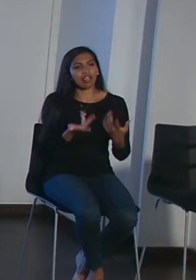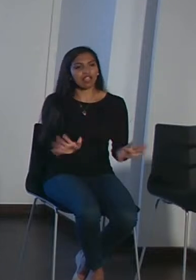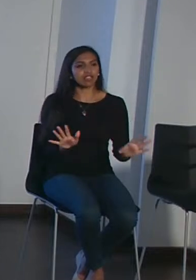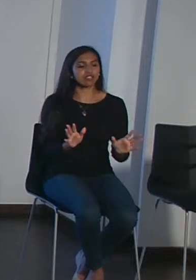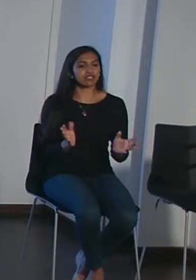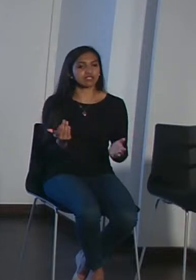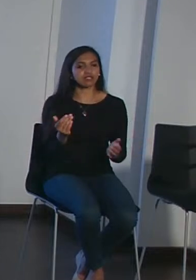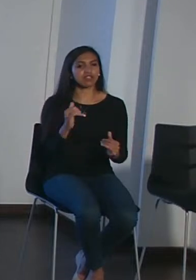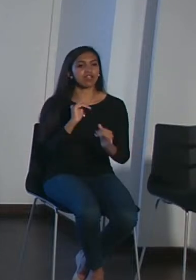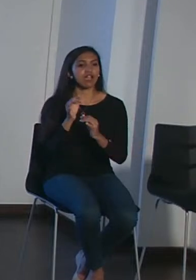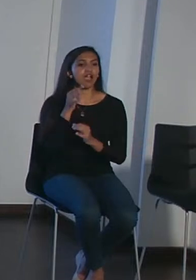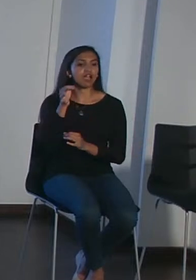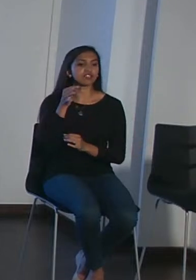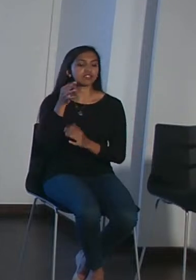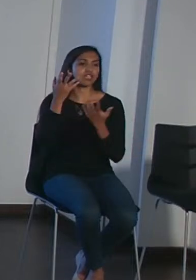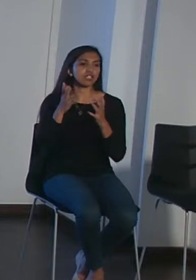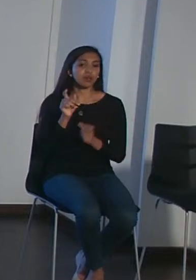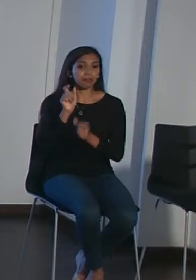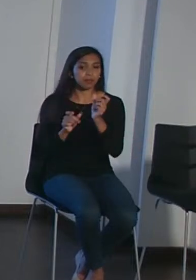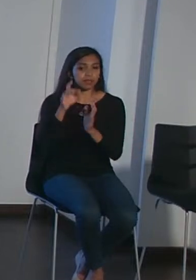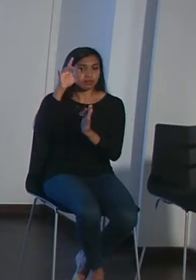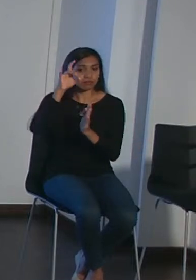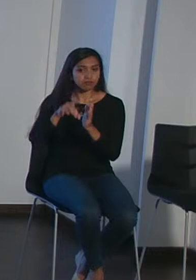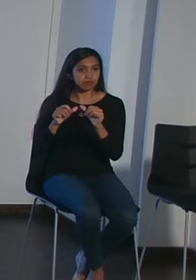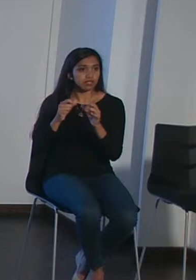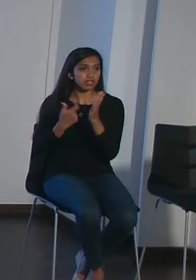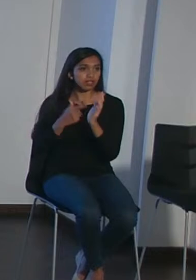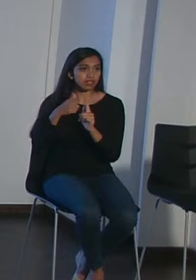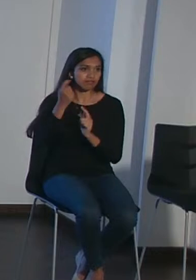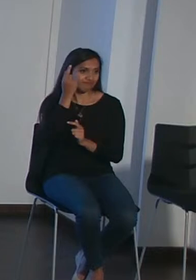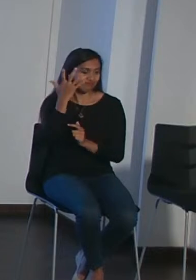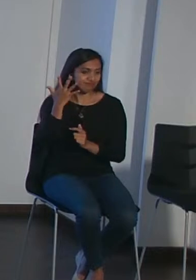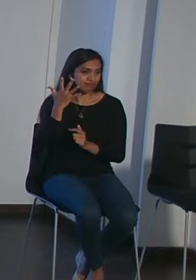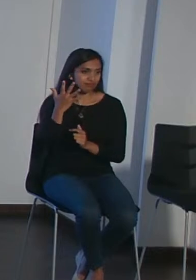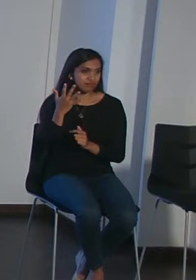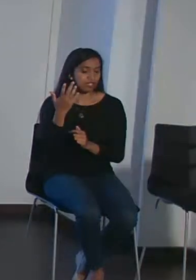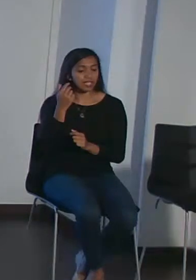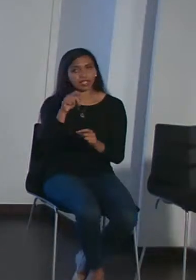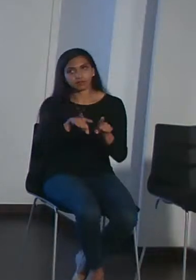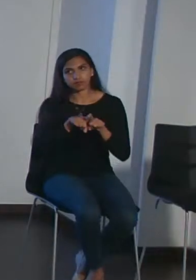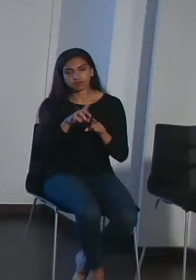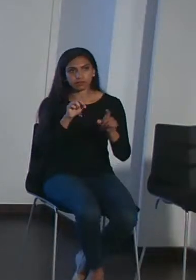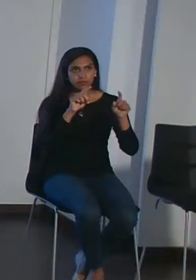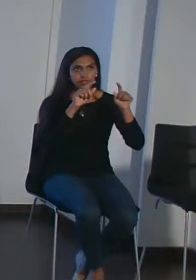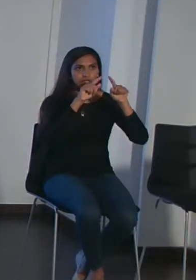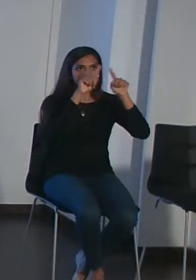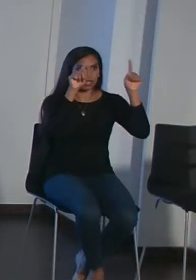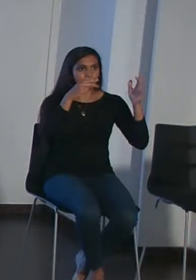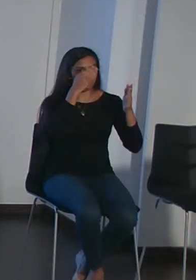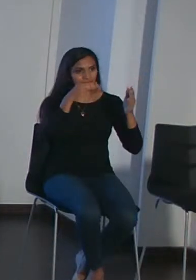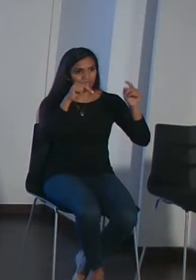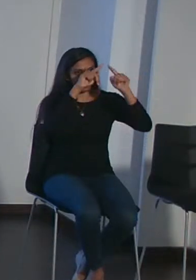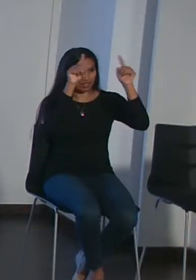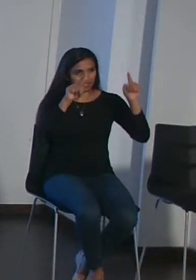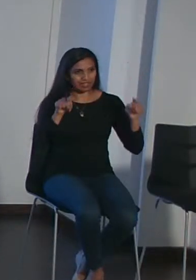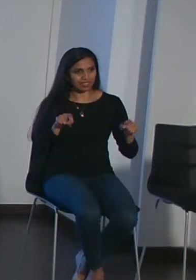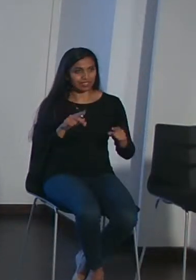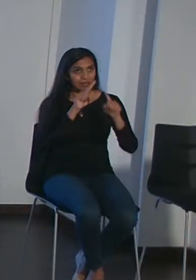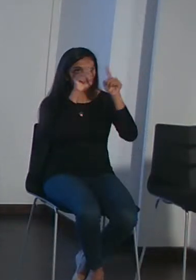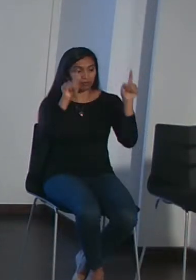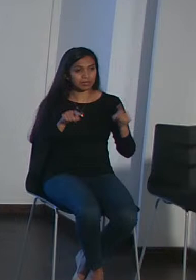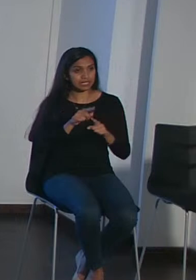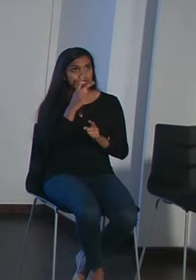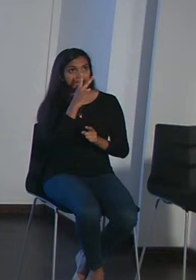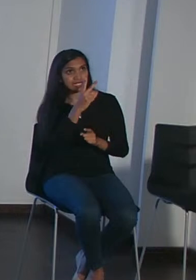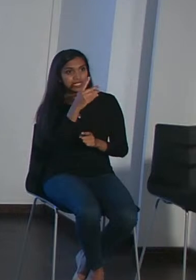everywhere, but somehow particularly with visual art. In fact, just yesterday I was having a conversation, or this morning, with some